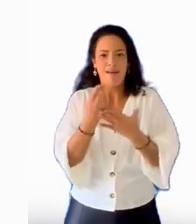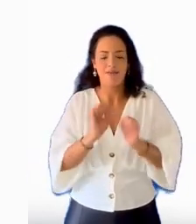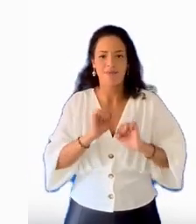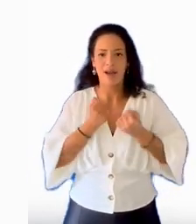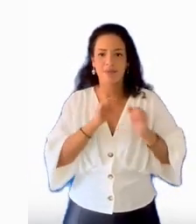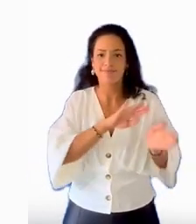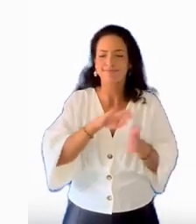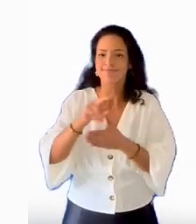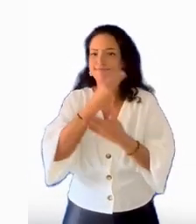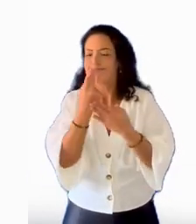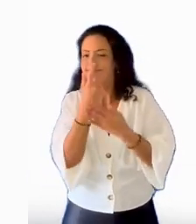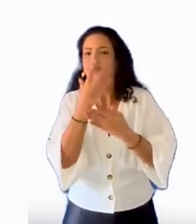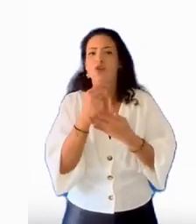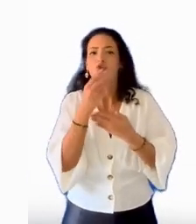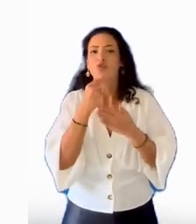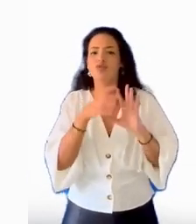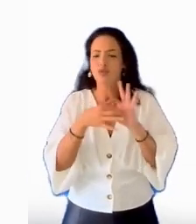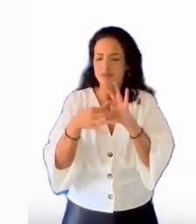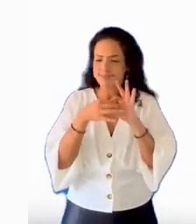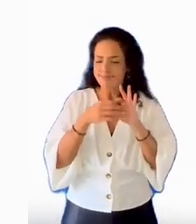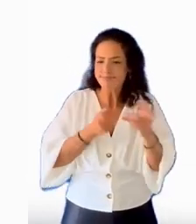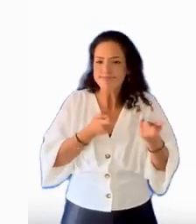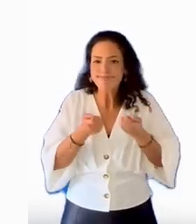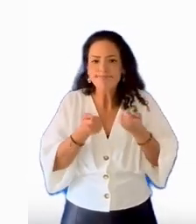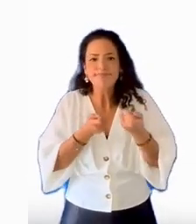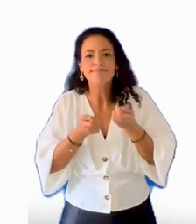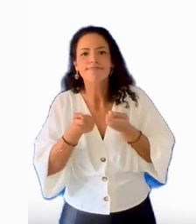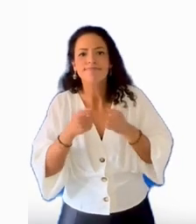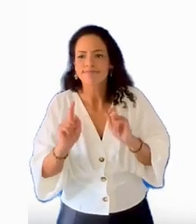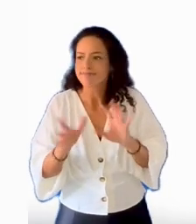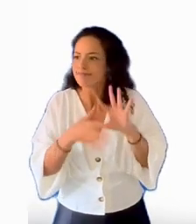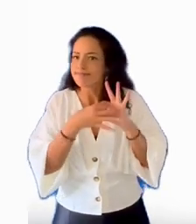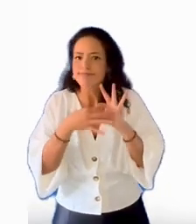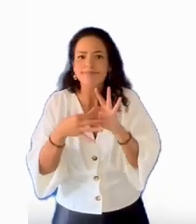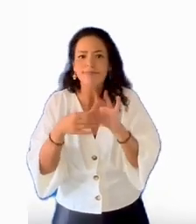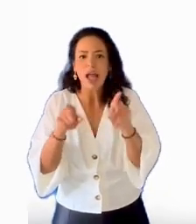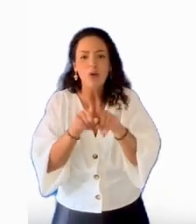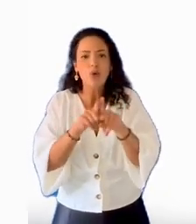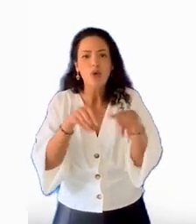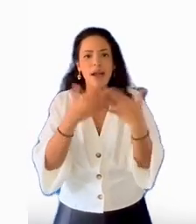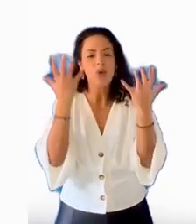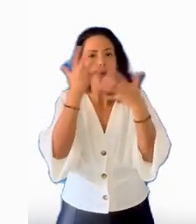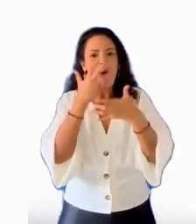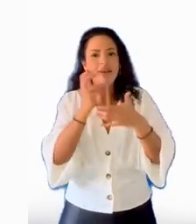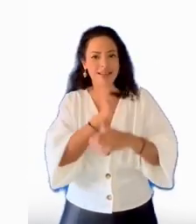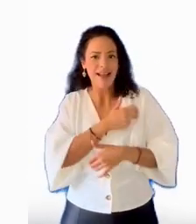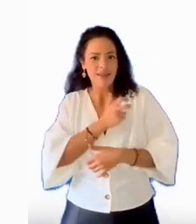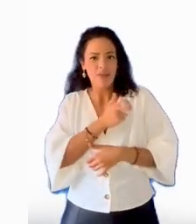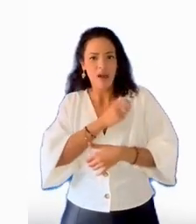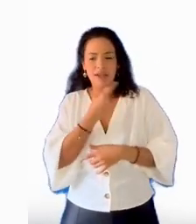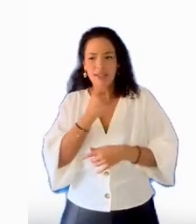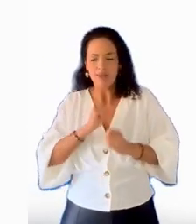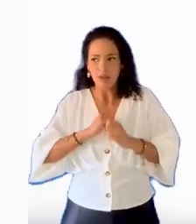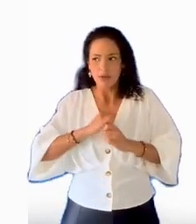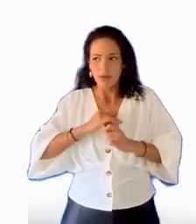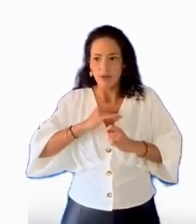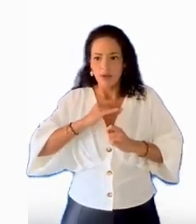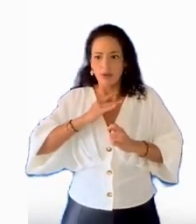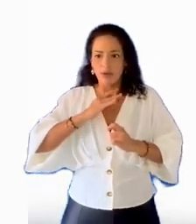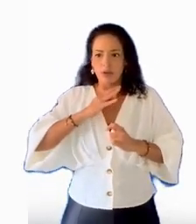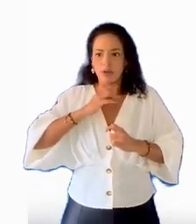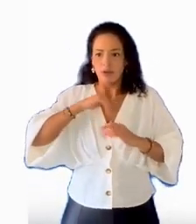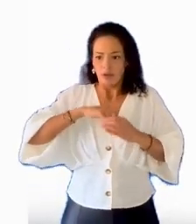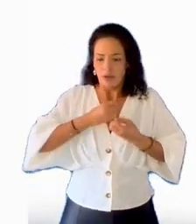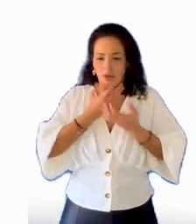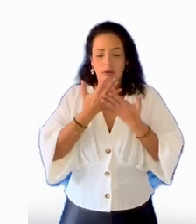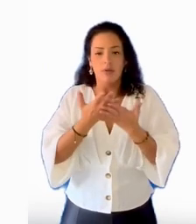Art can be useful to facilitate engagement, whilst also providing the chance to address any concerns and anxieties which may have risen to the surface.